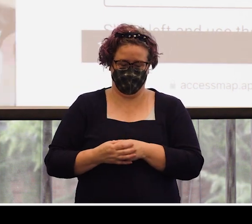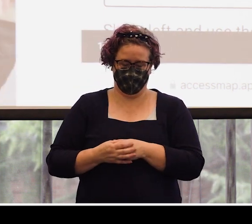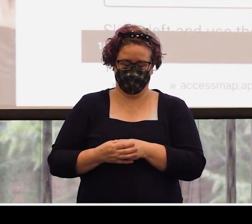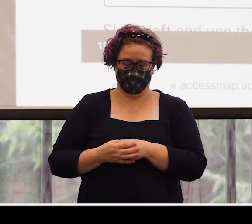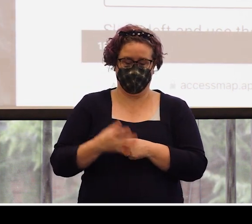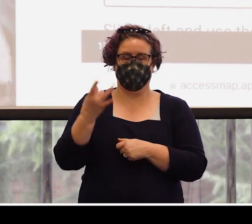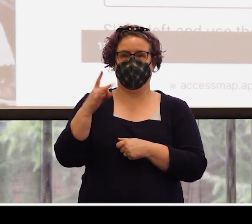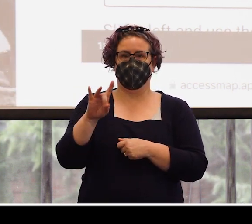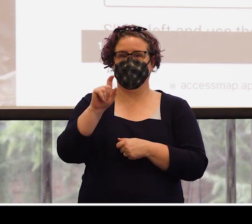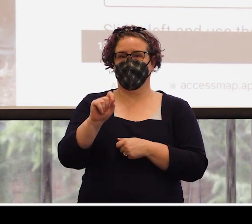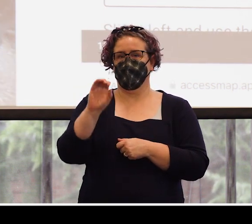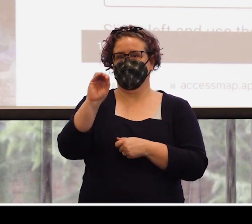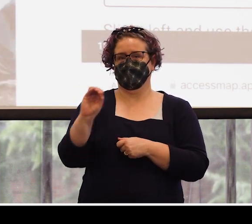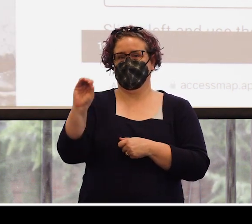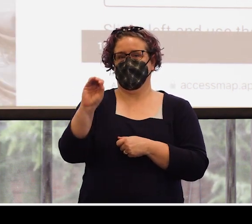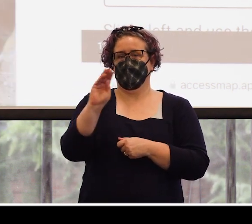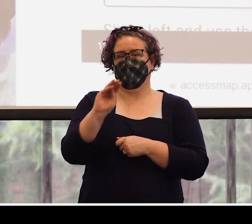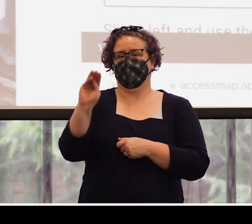18.0 meters.